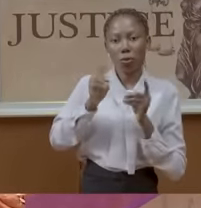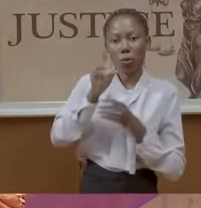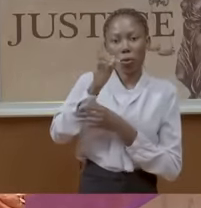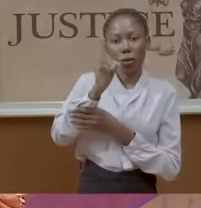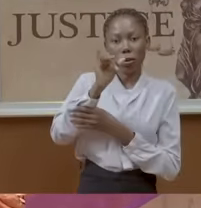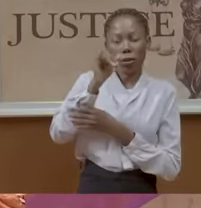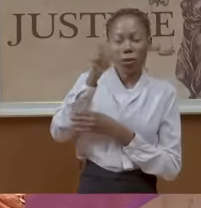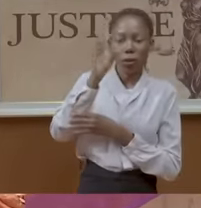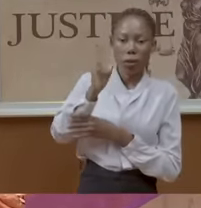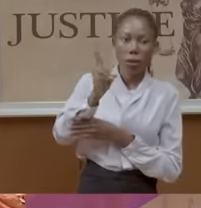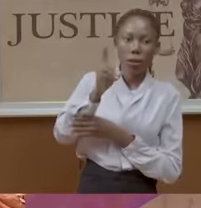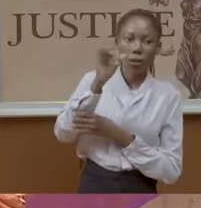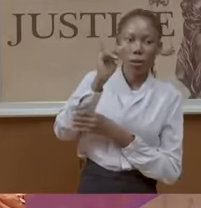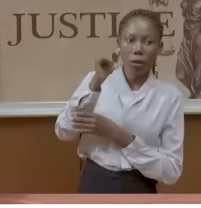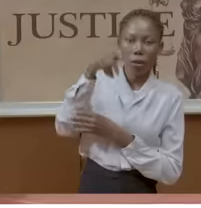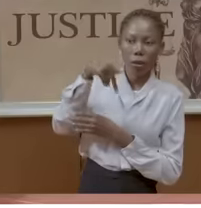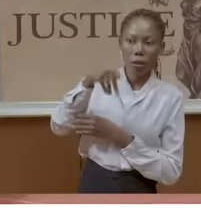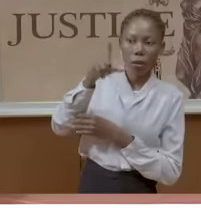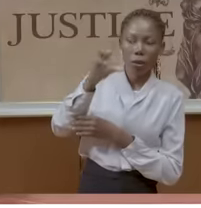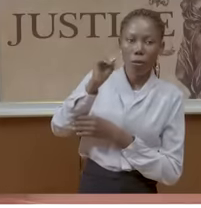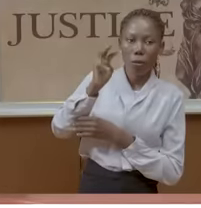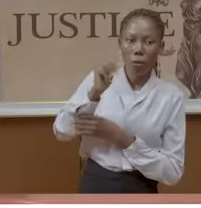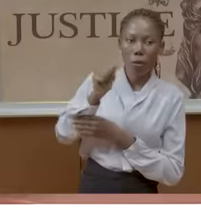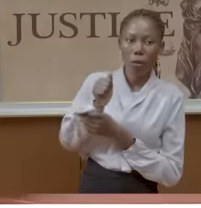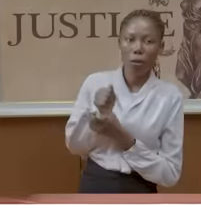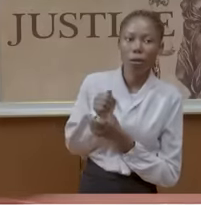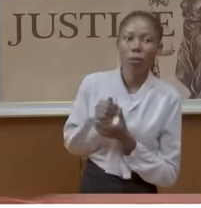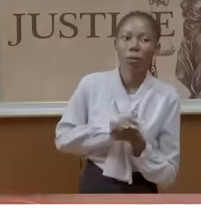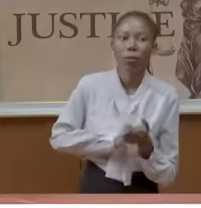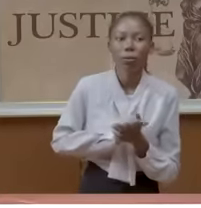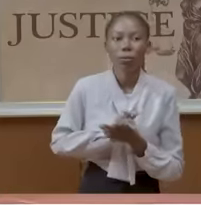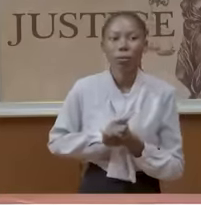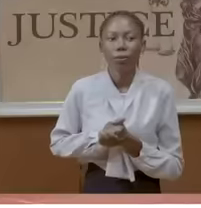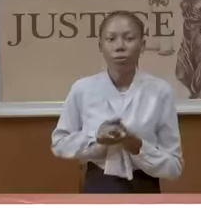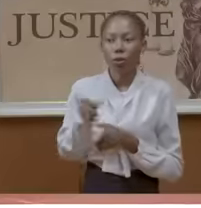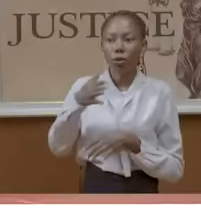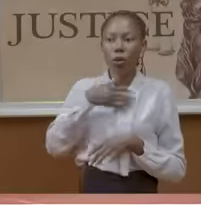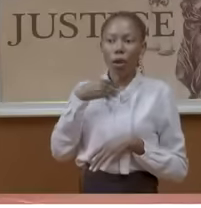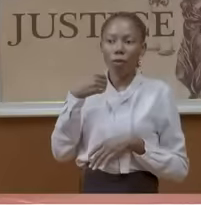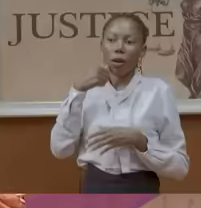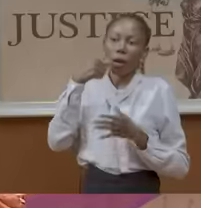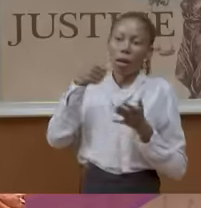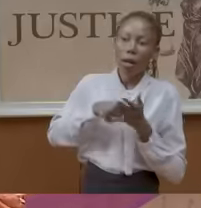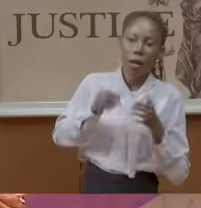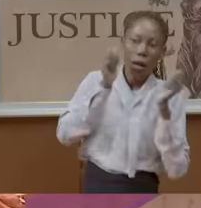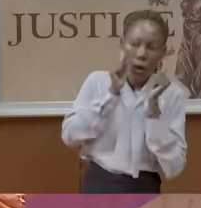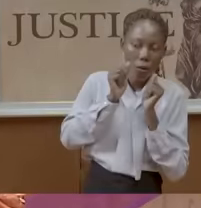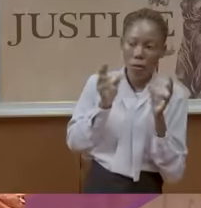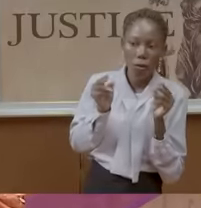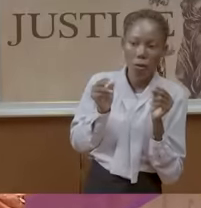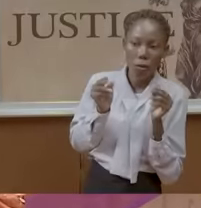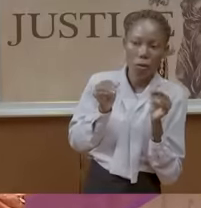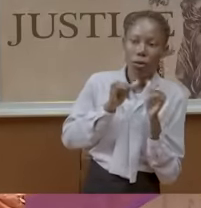her result. And she had sent message. Do you have, what do you call it? Admission letter for any one of them?